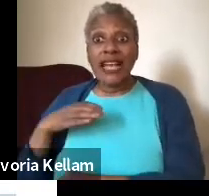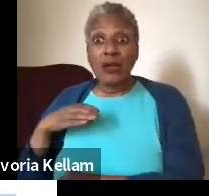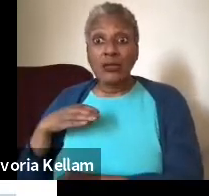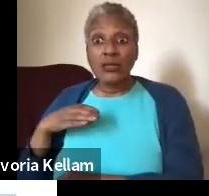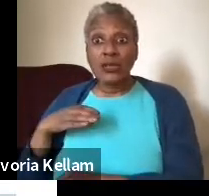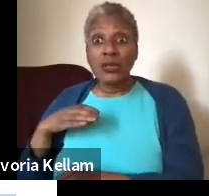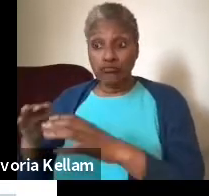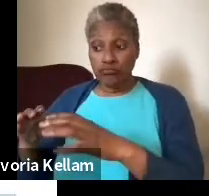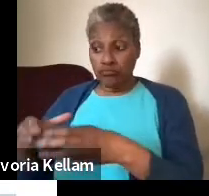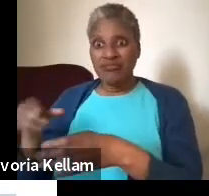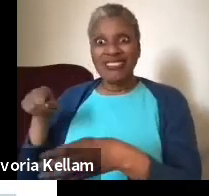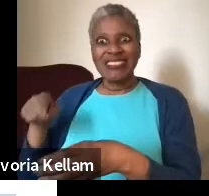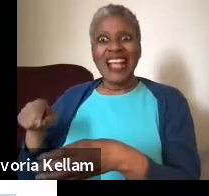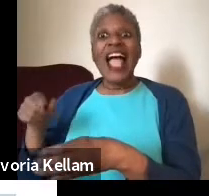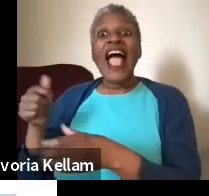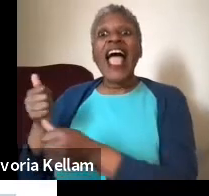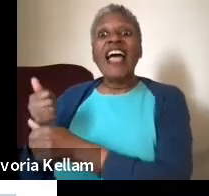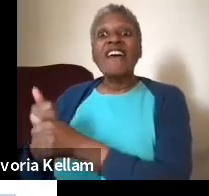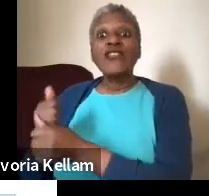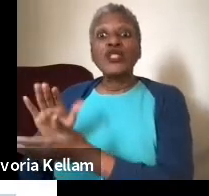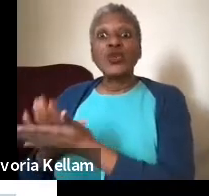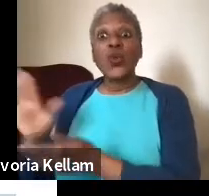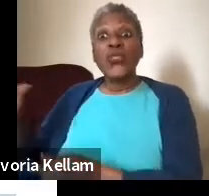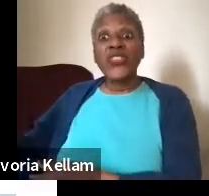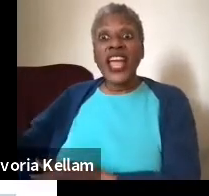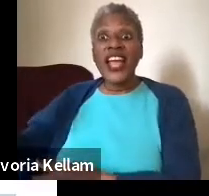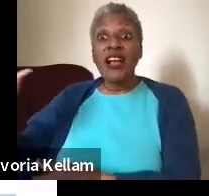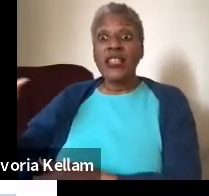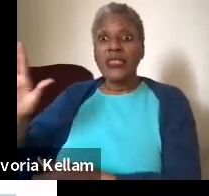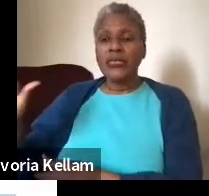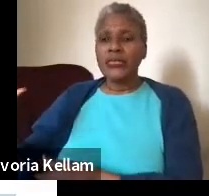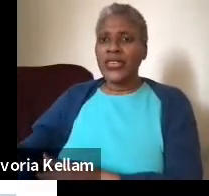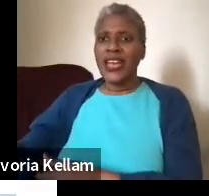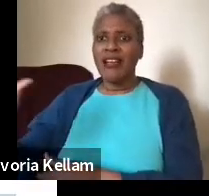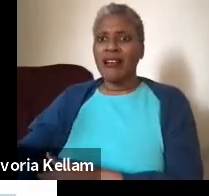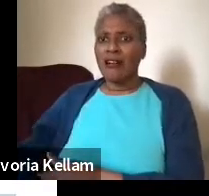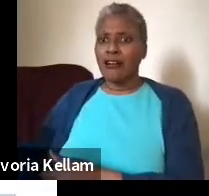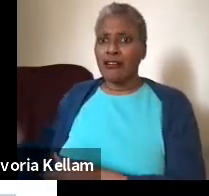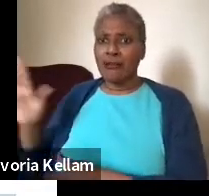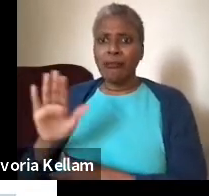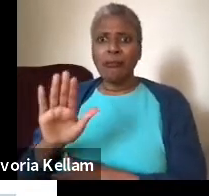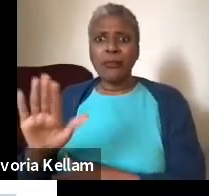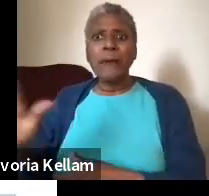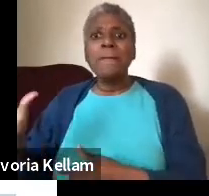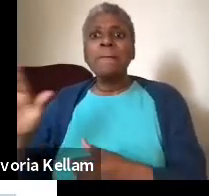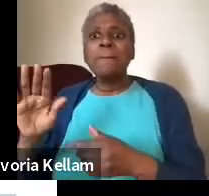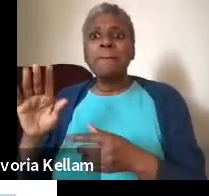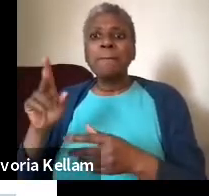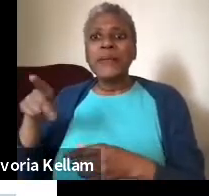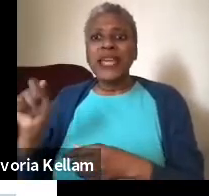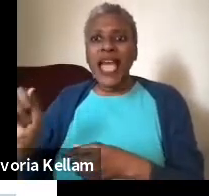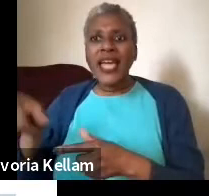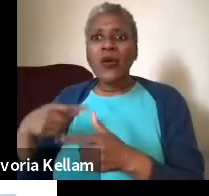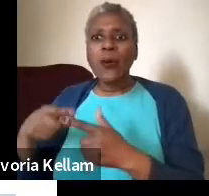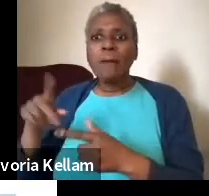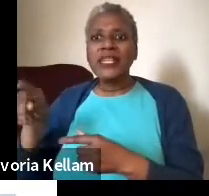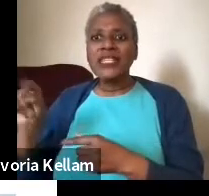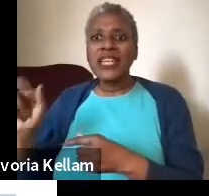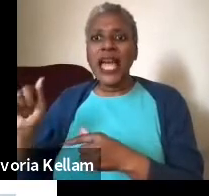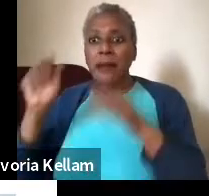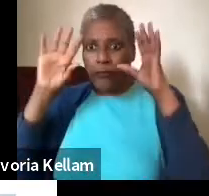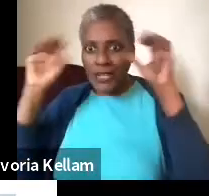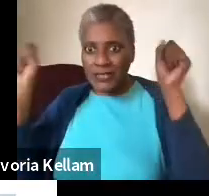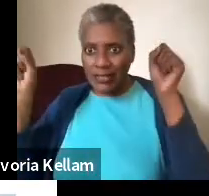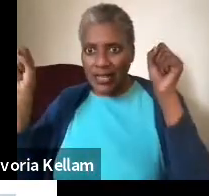of every school's PA or PTA president in that district. After your application is accepted, you'll get an invitation to